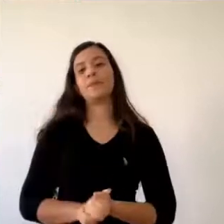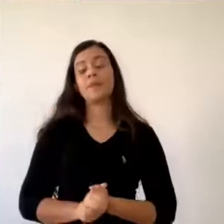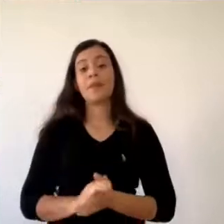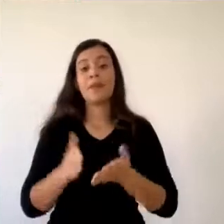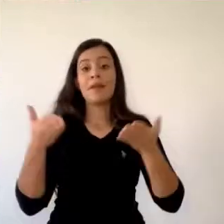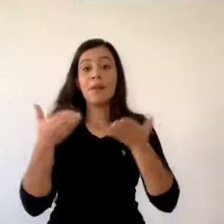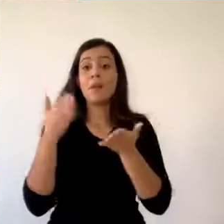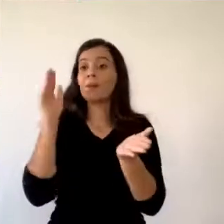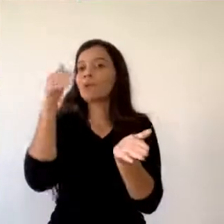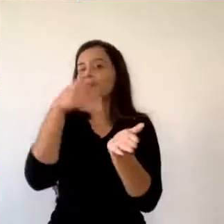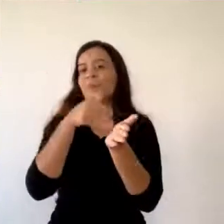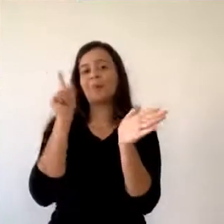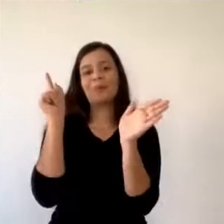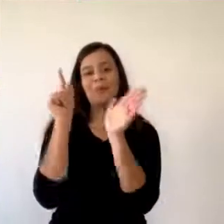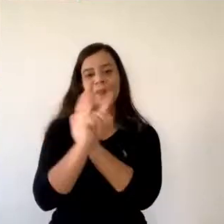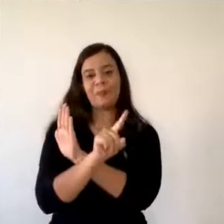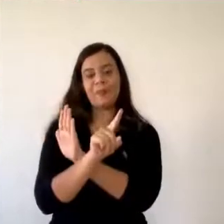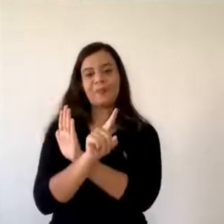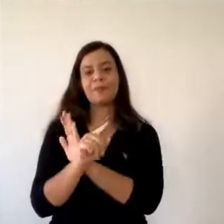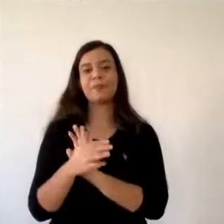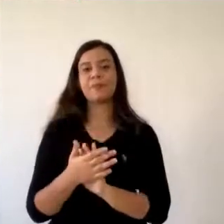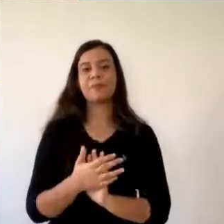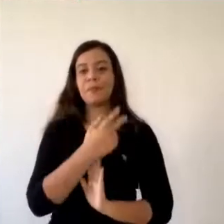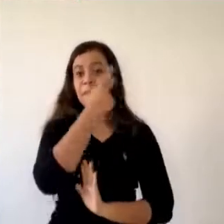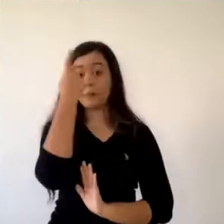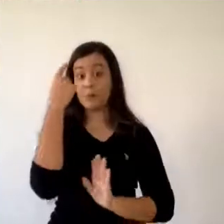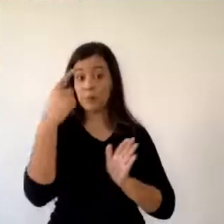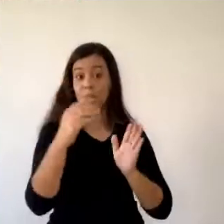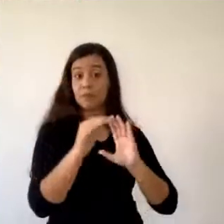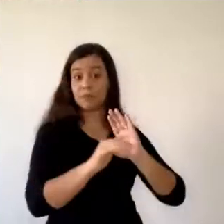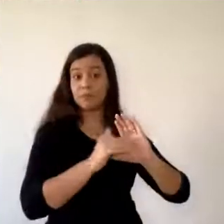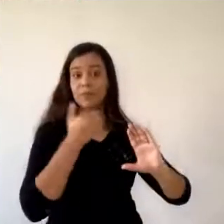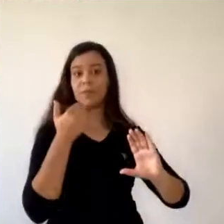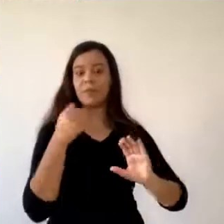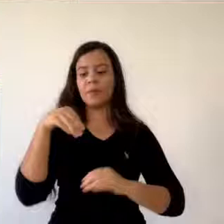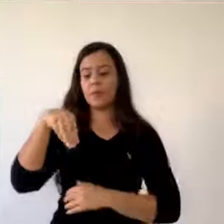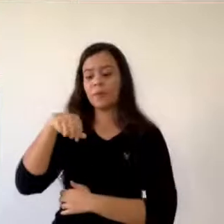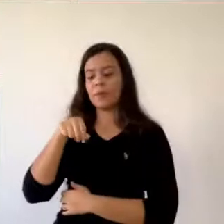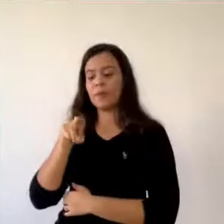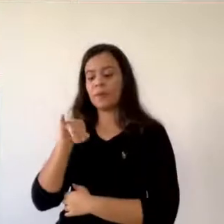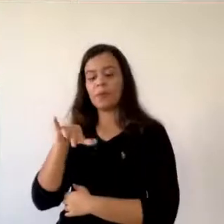these barriers. And our last question,